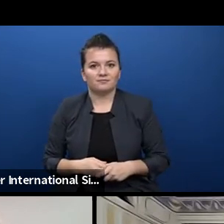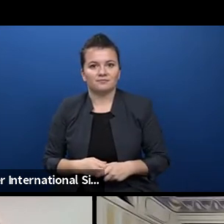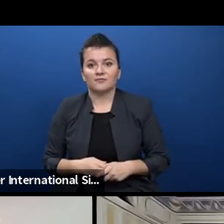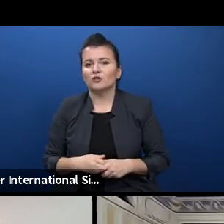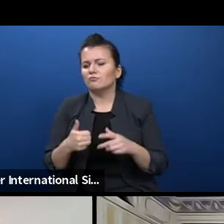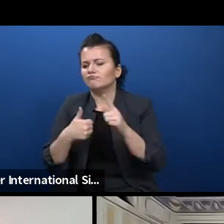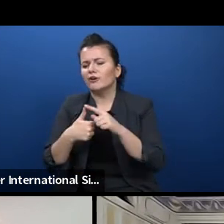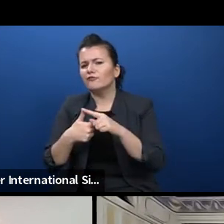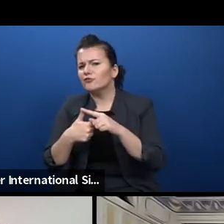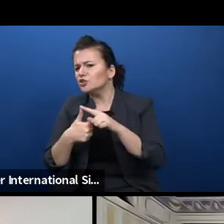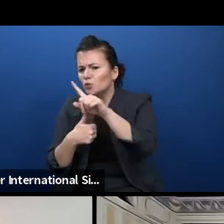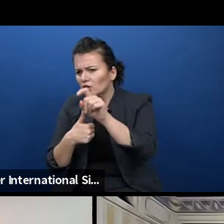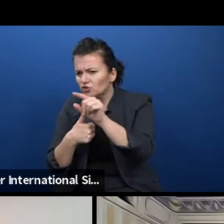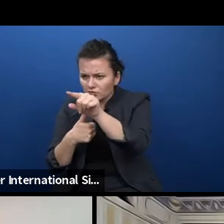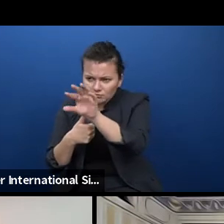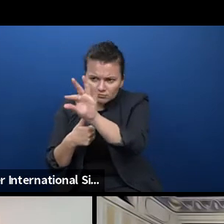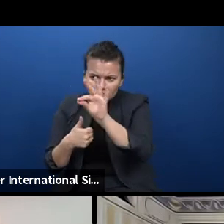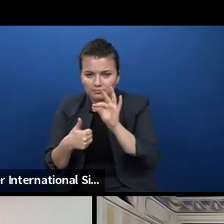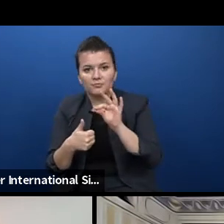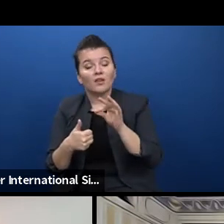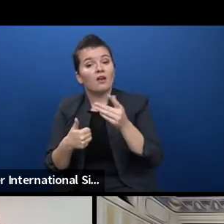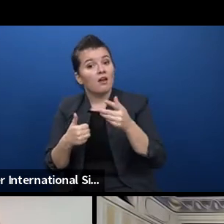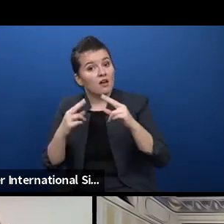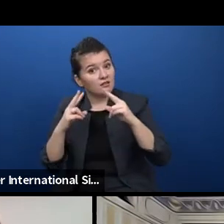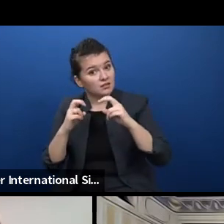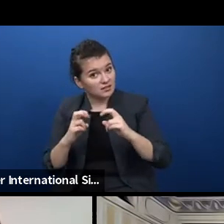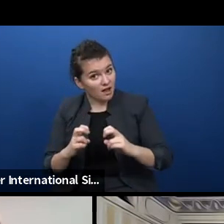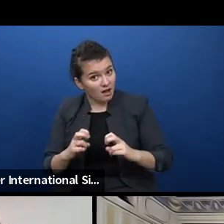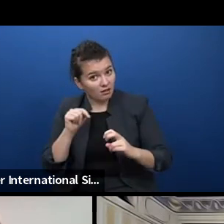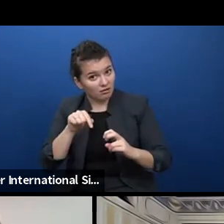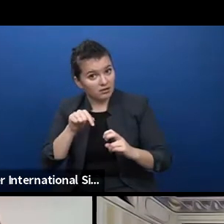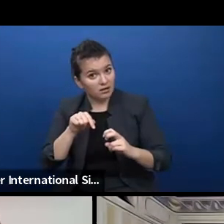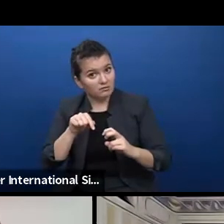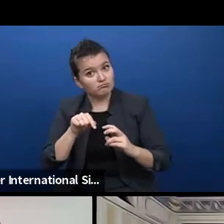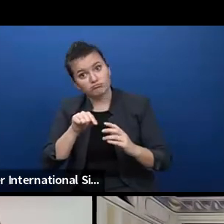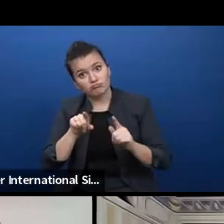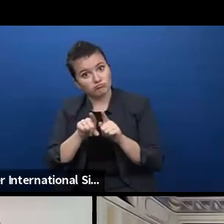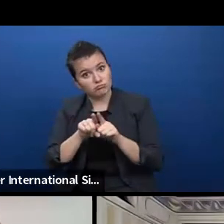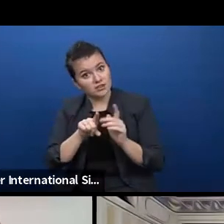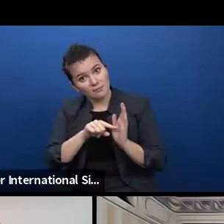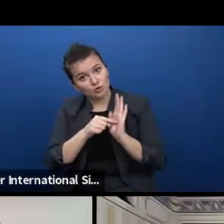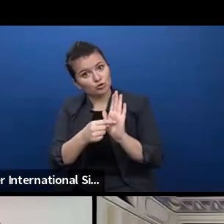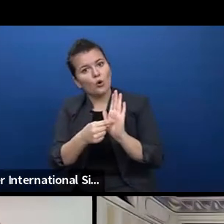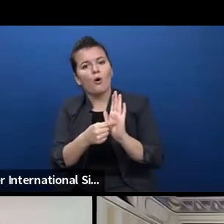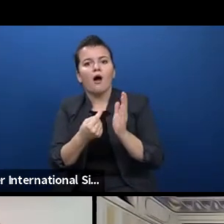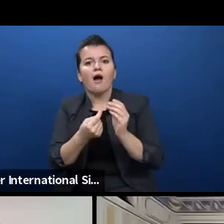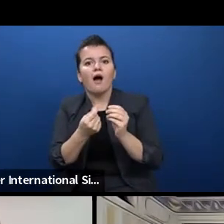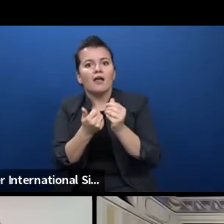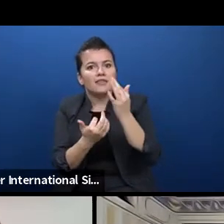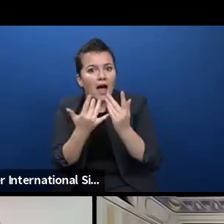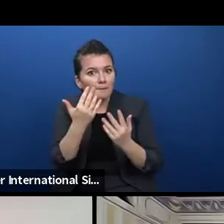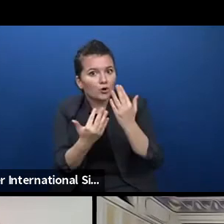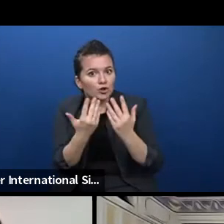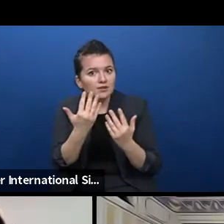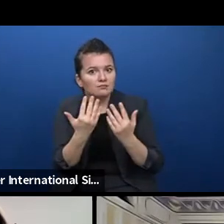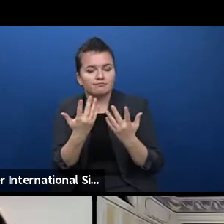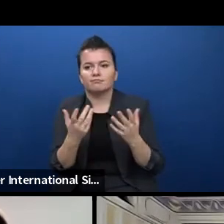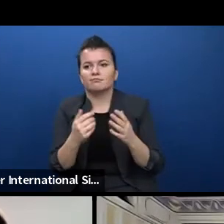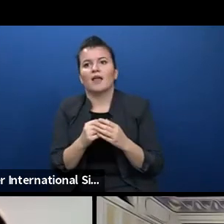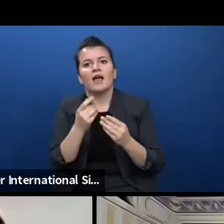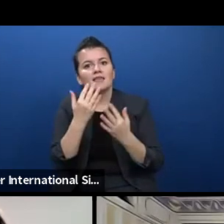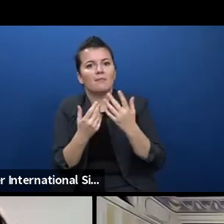is, will the study also give insight in terms of numbers? I mean, simple numbers.